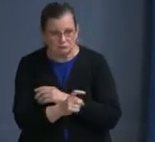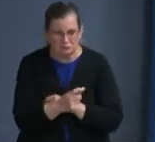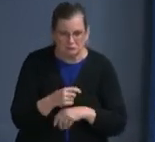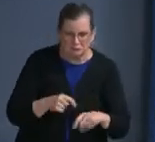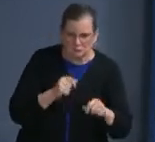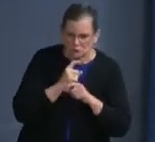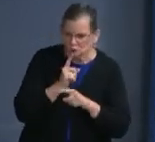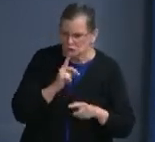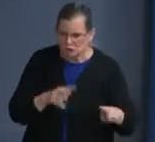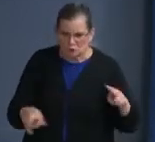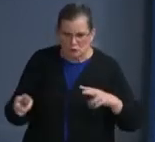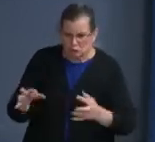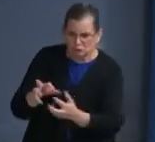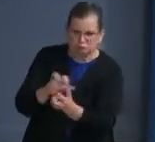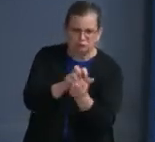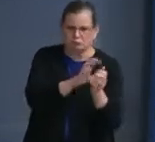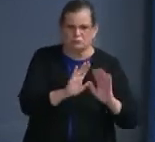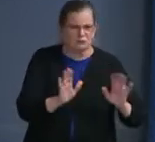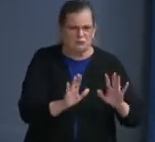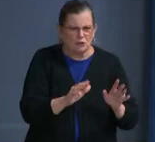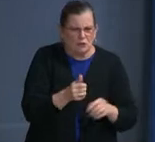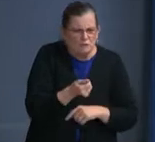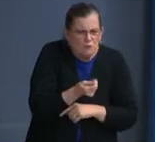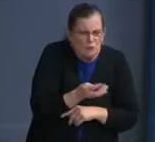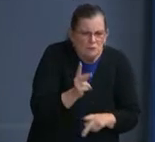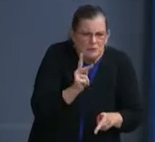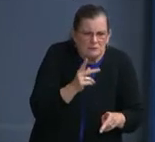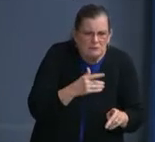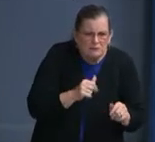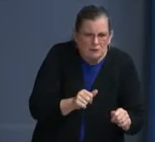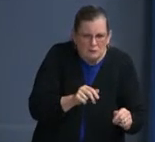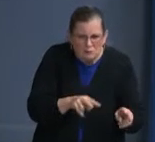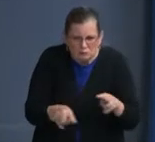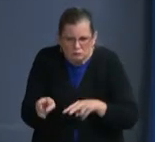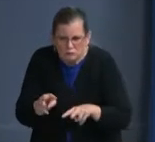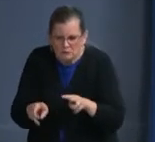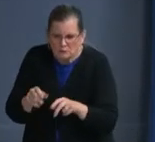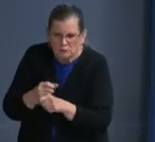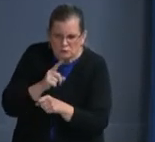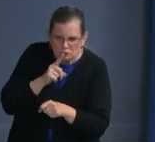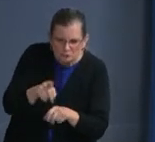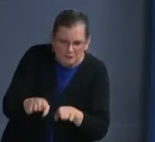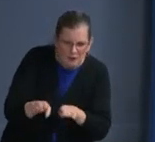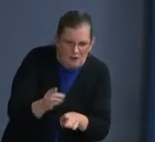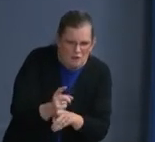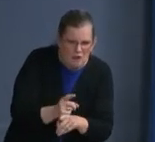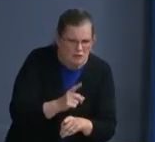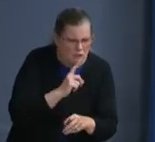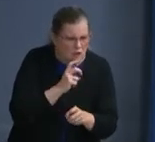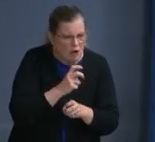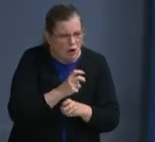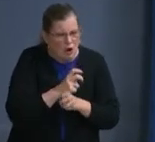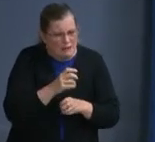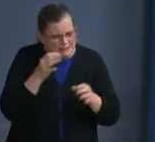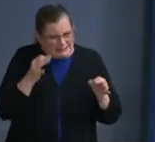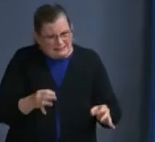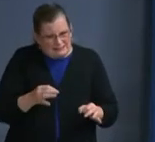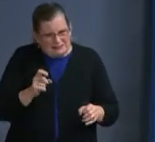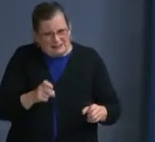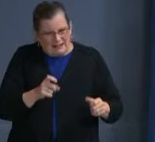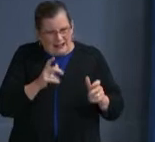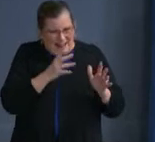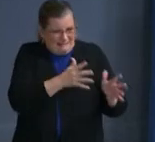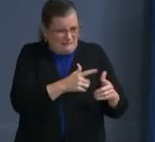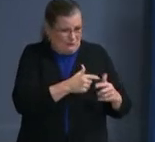worse. If it's a few people, we may go up there and try and correct the behavior. So it's a hard call. We have to leave that call to the officials on the